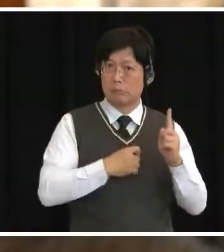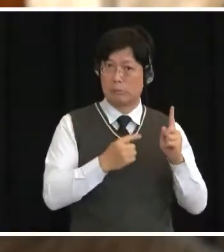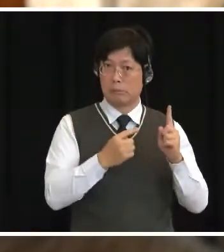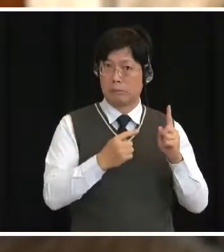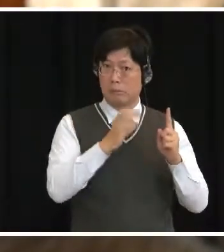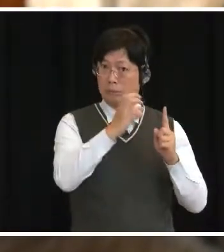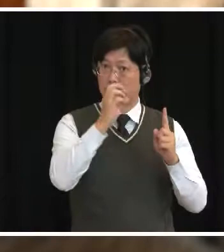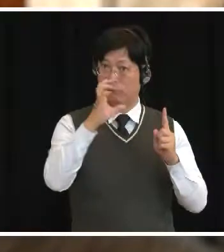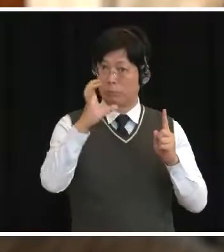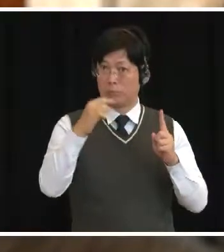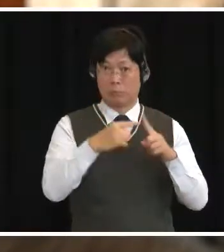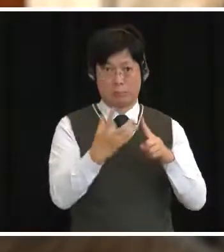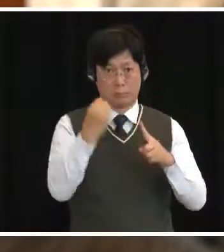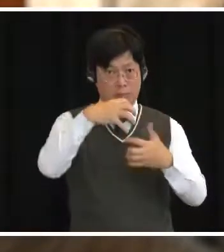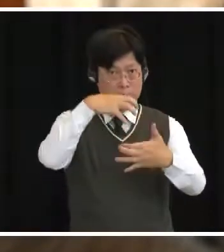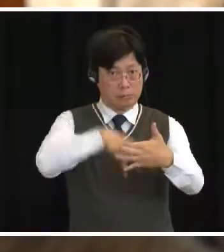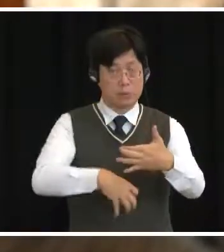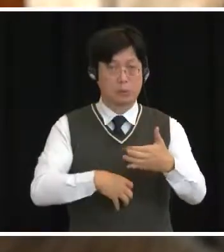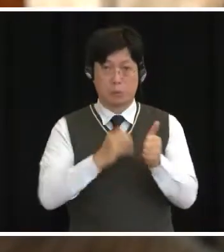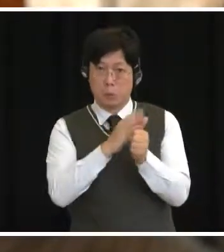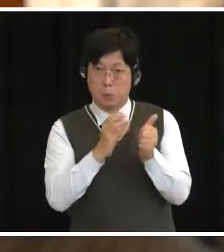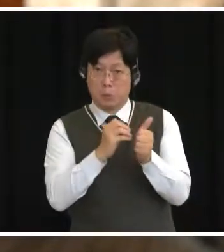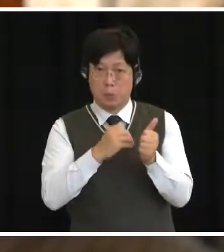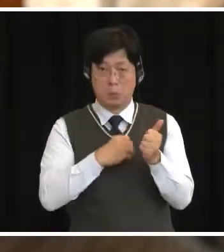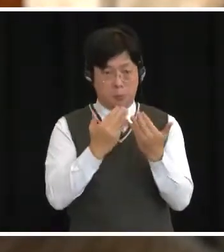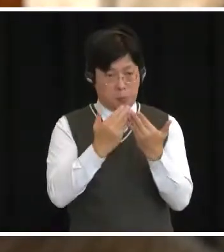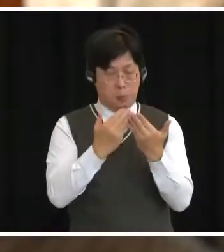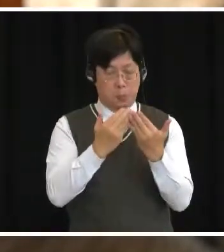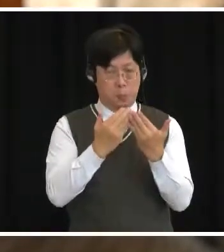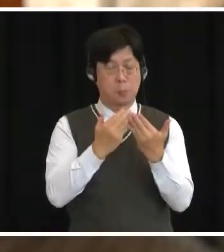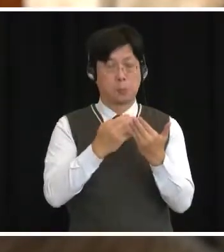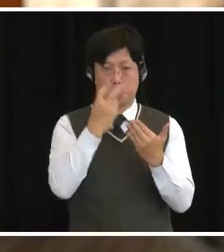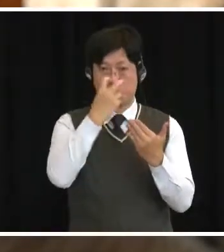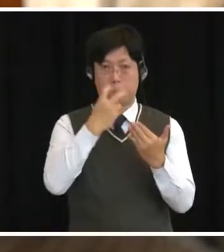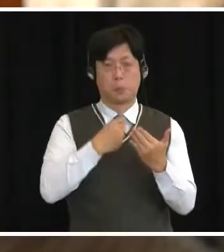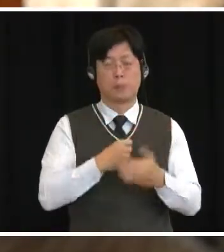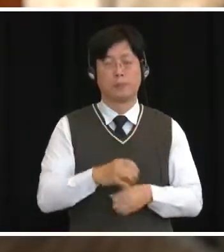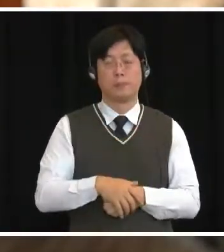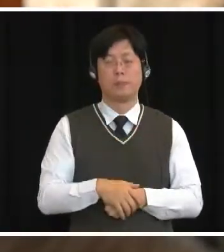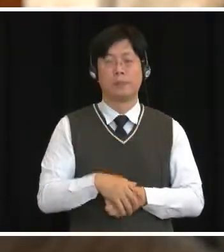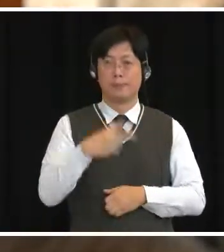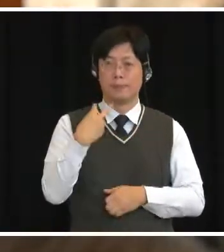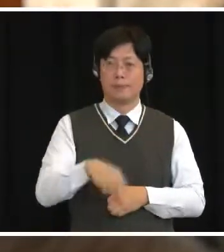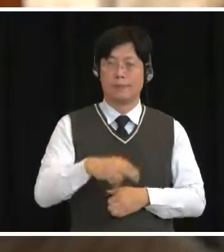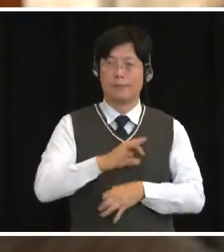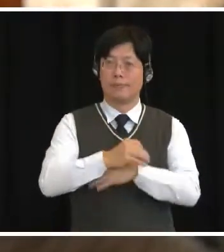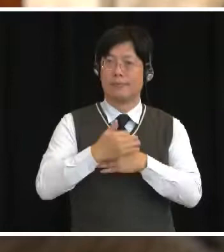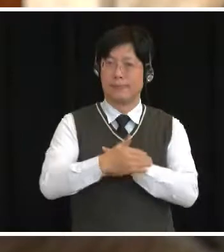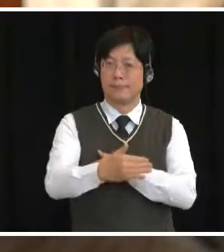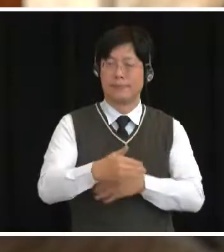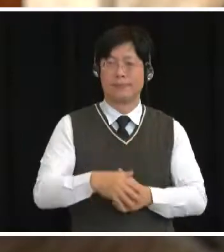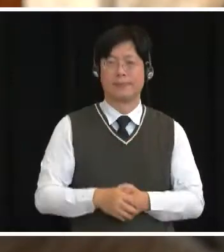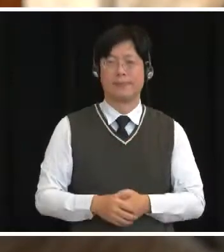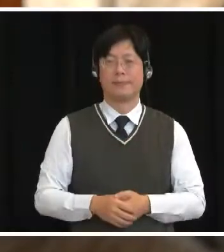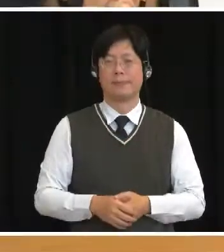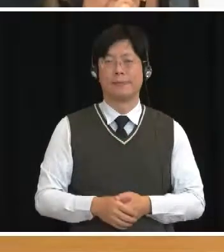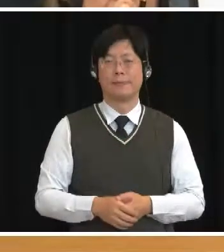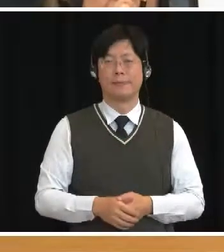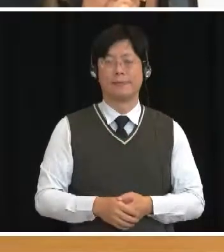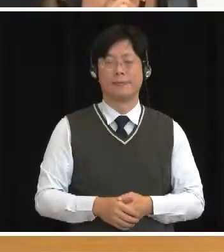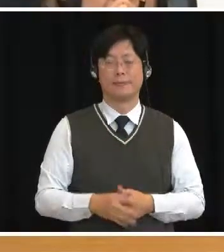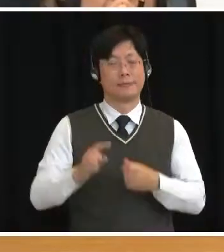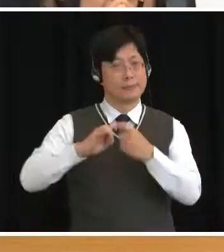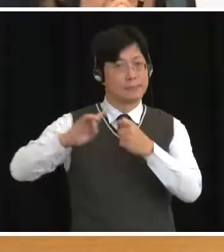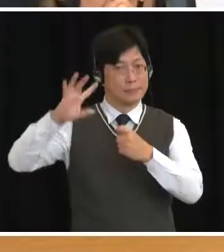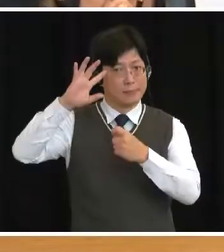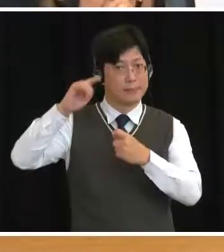element in the training of teachers. So we do emphasize the importance that teachers have to know about CRC.